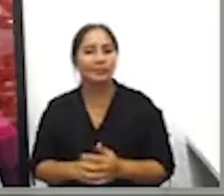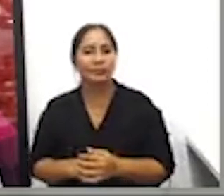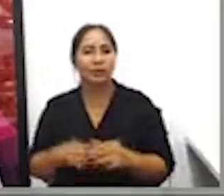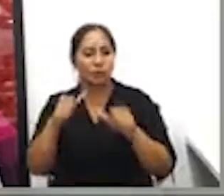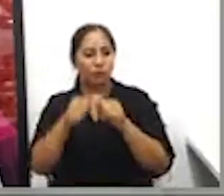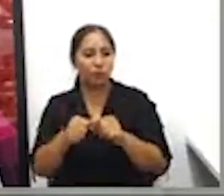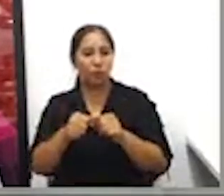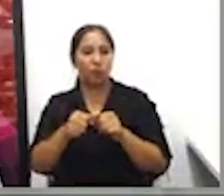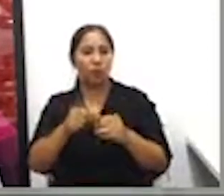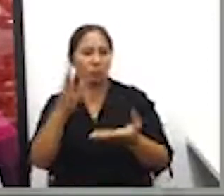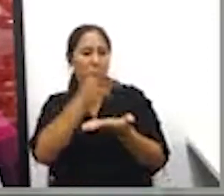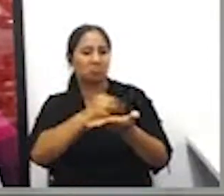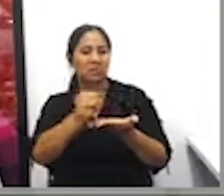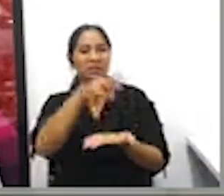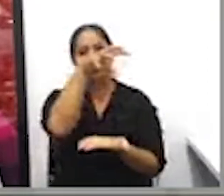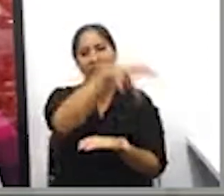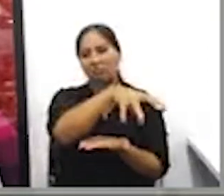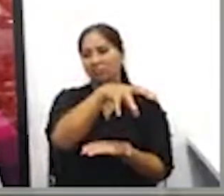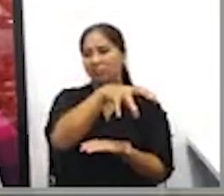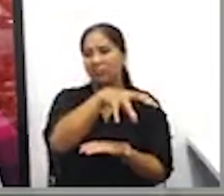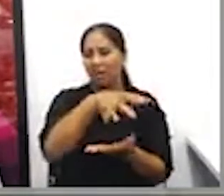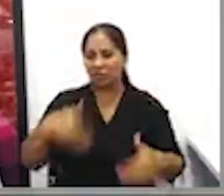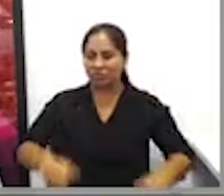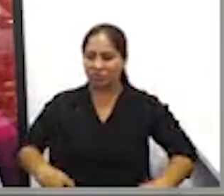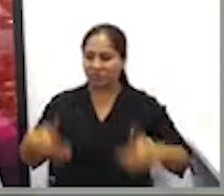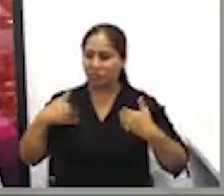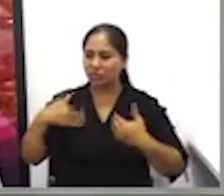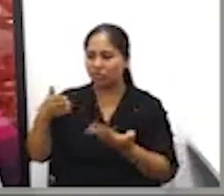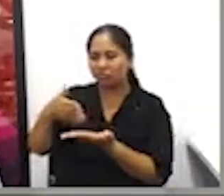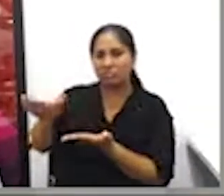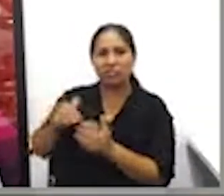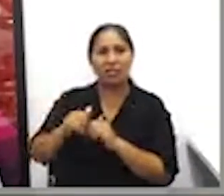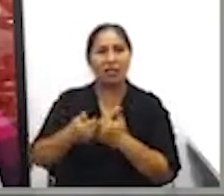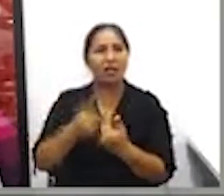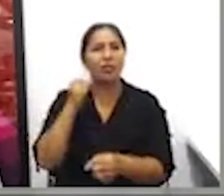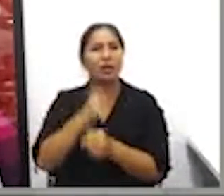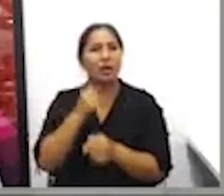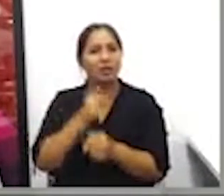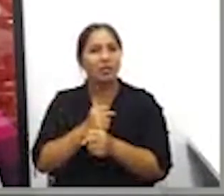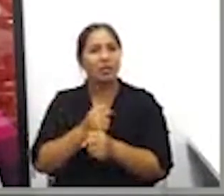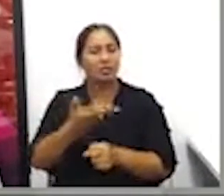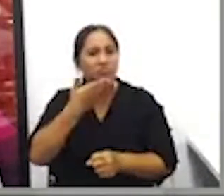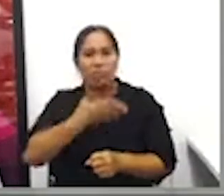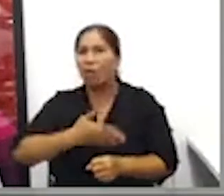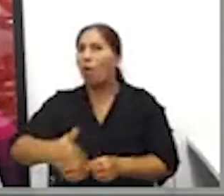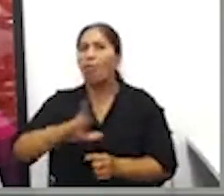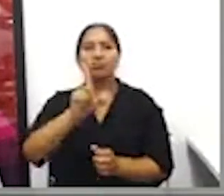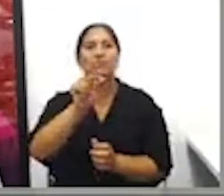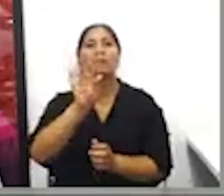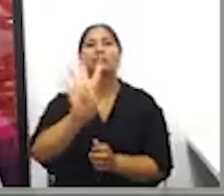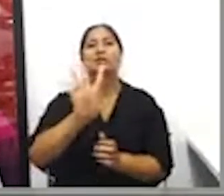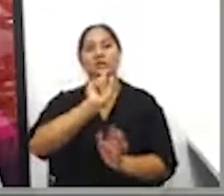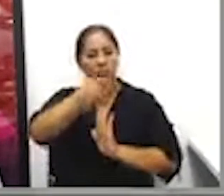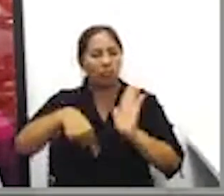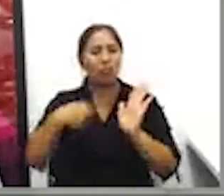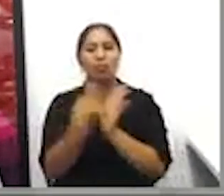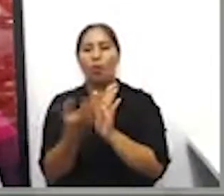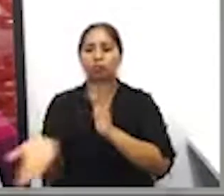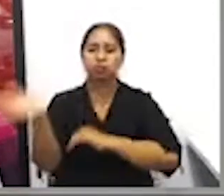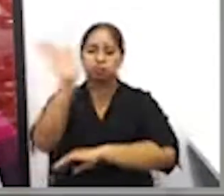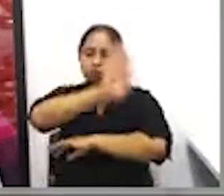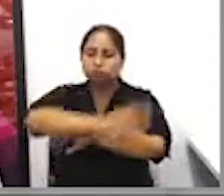that's what happens. It's a 24/7 job every day of the week. And she thought about it and